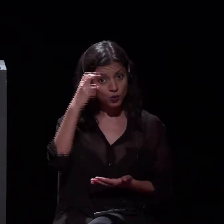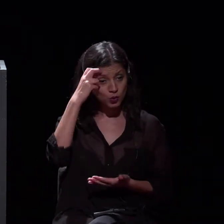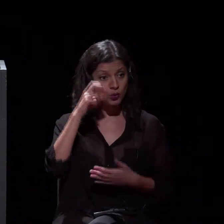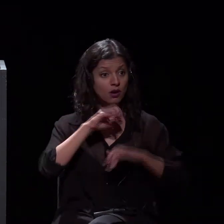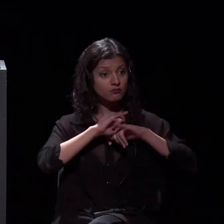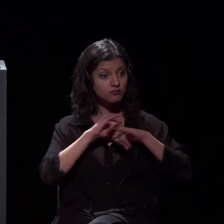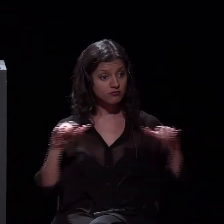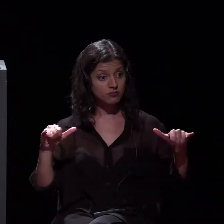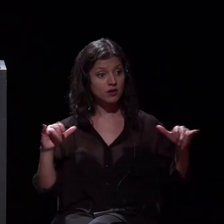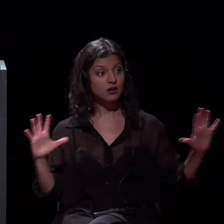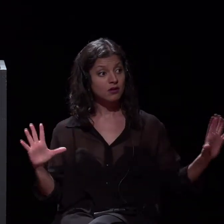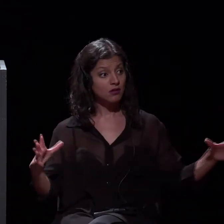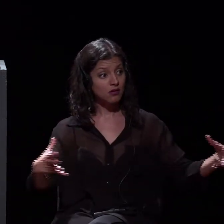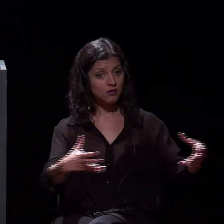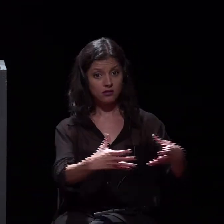So,